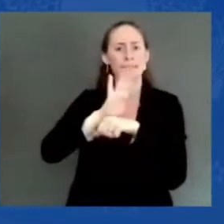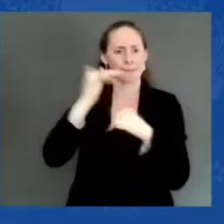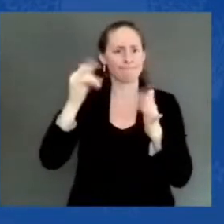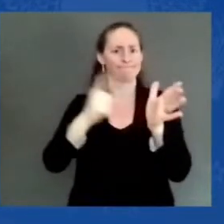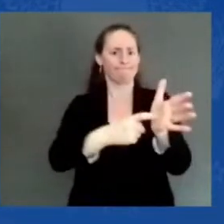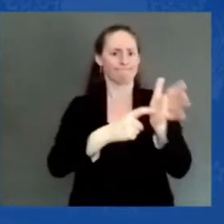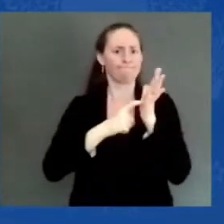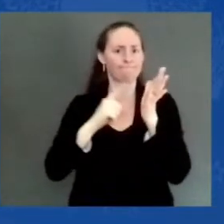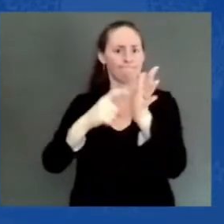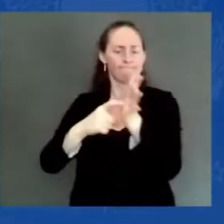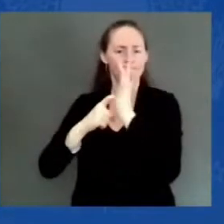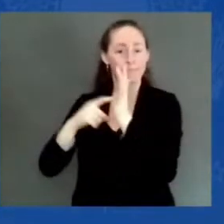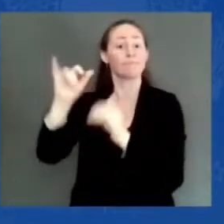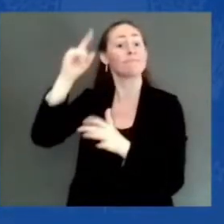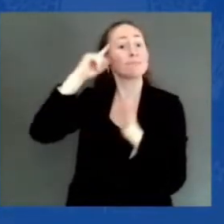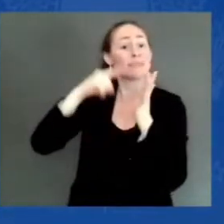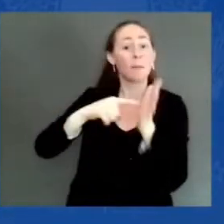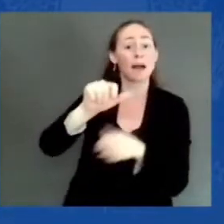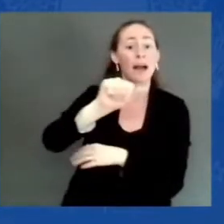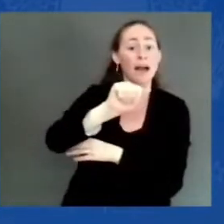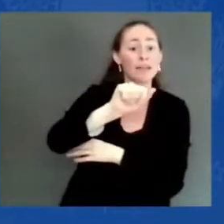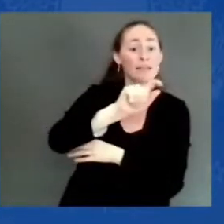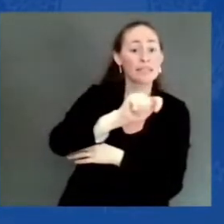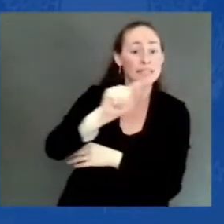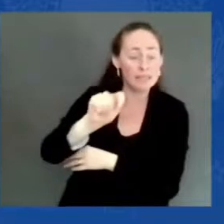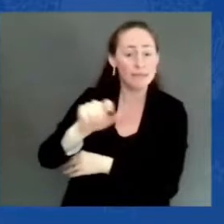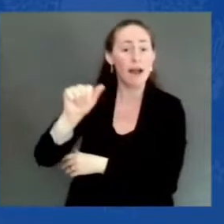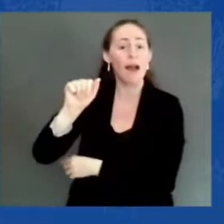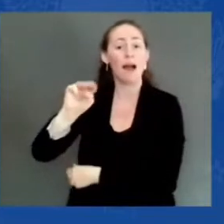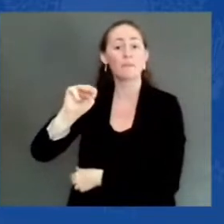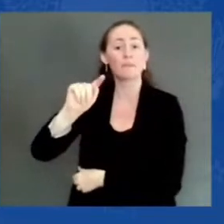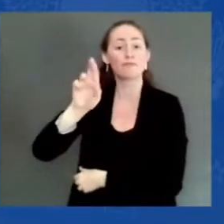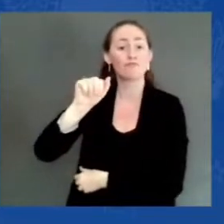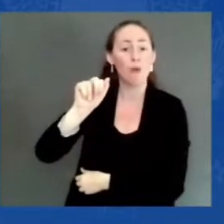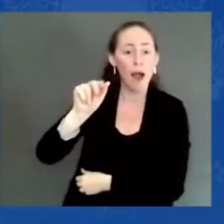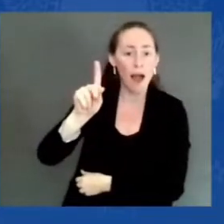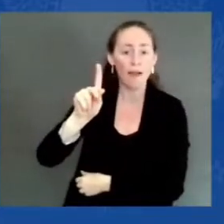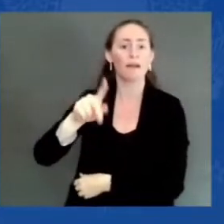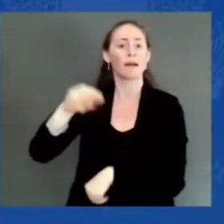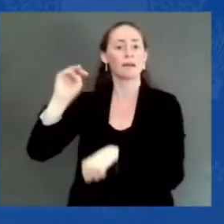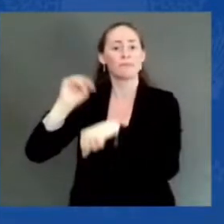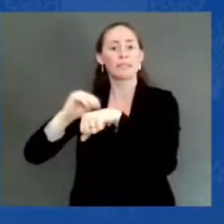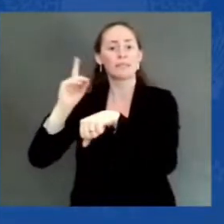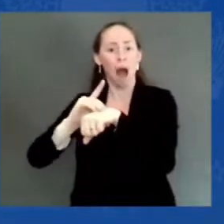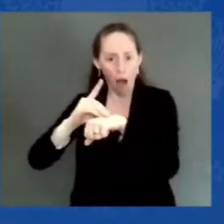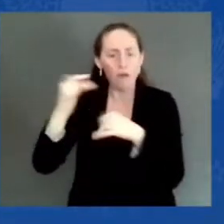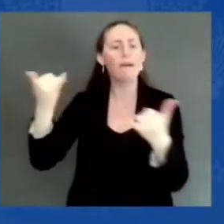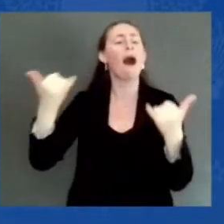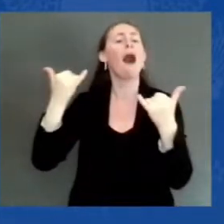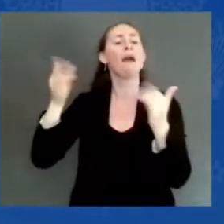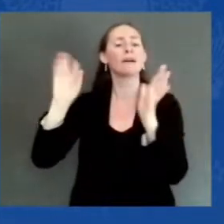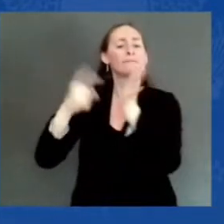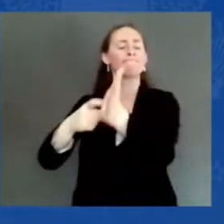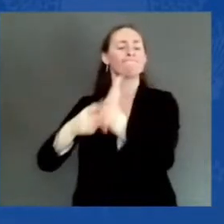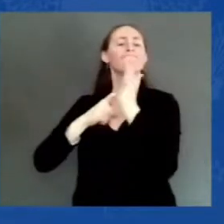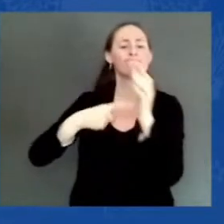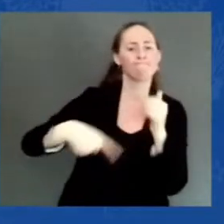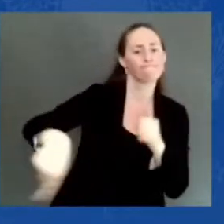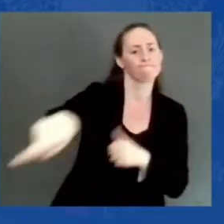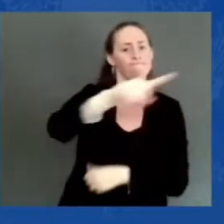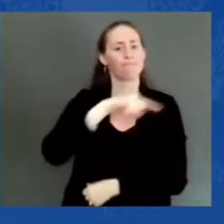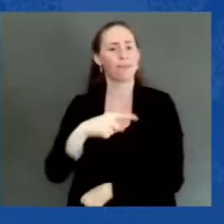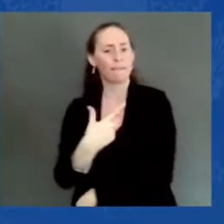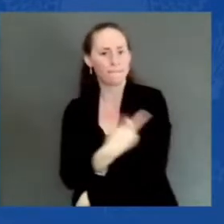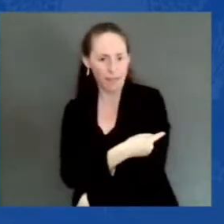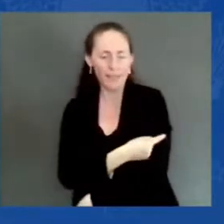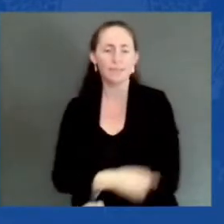Amtrak, McDonald's, they all announced vaccine requirements. I recently met with a group of business and education leaders